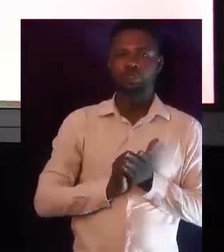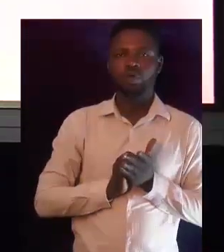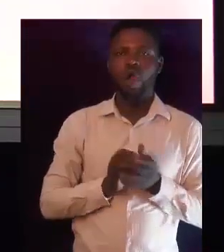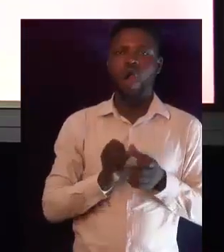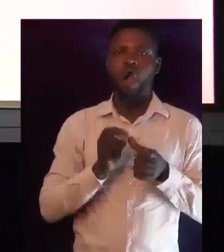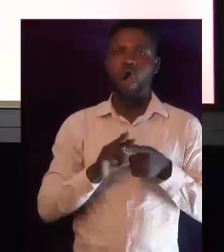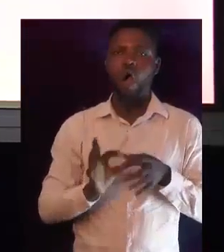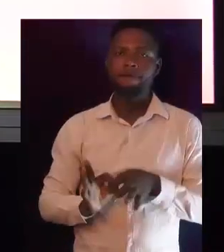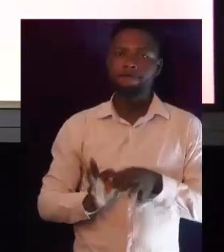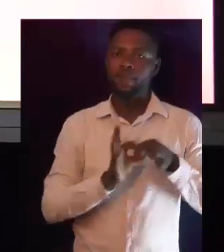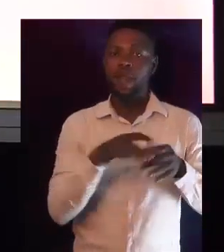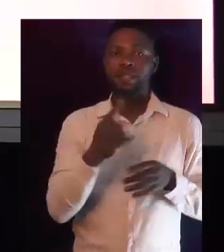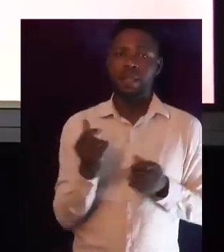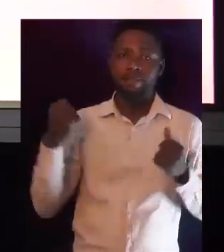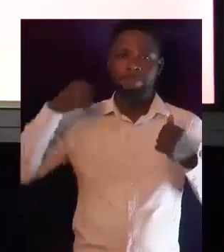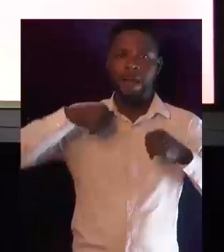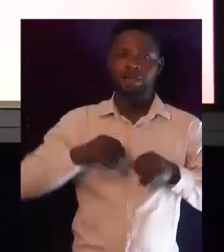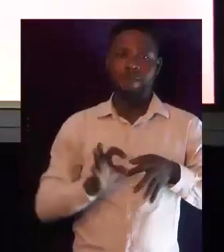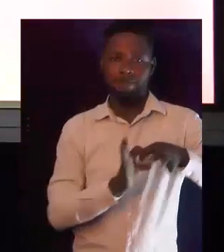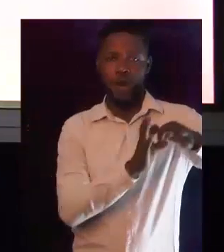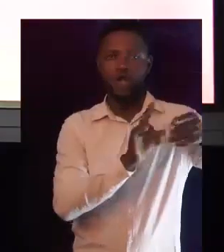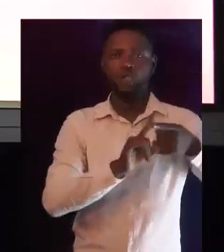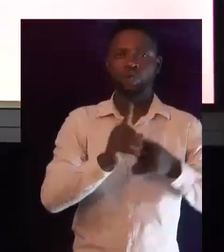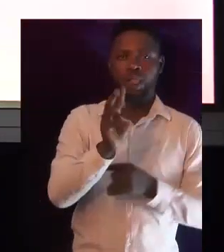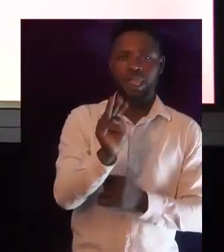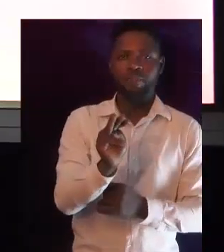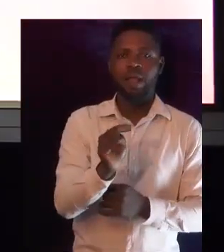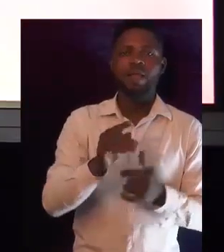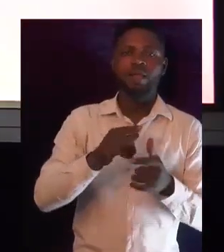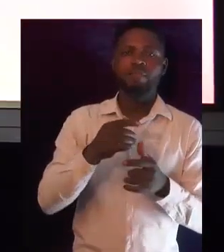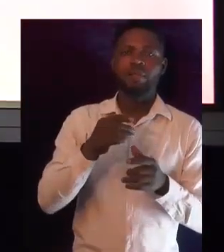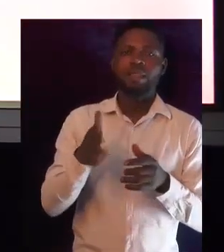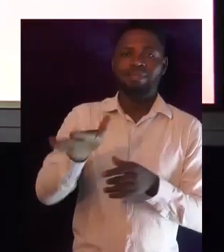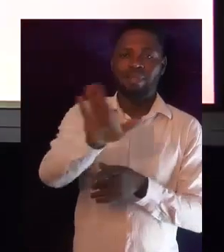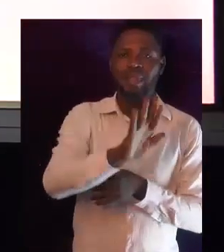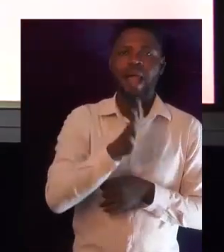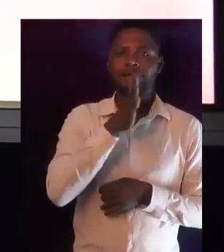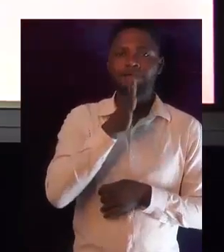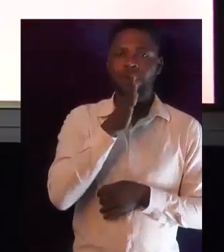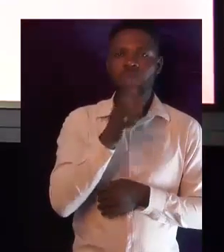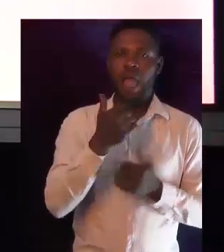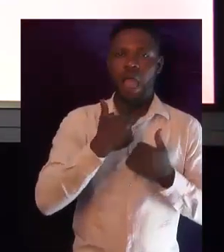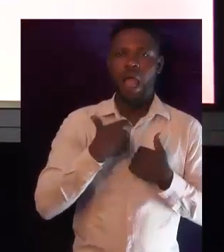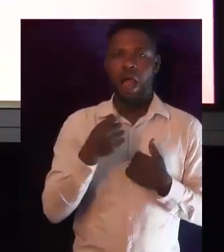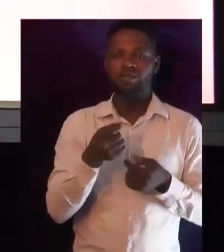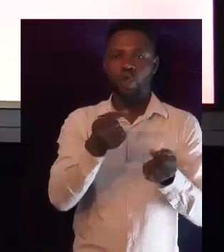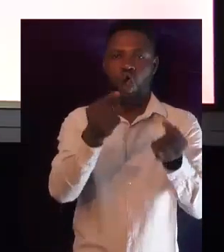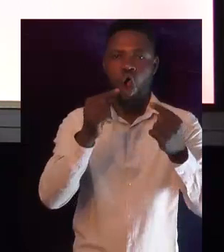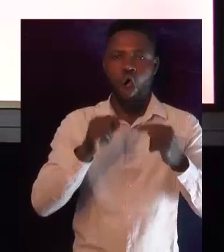possession or belonging, the bags belonging to them. Then their mother has come.